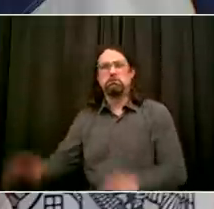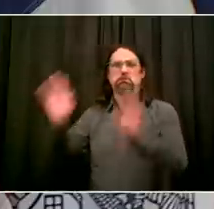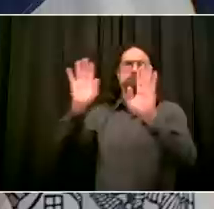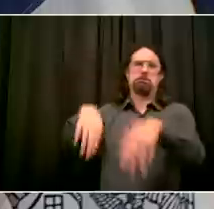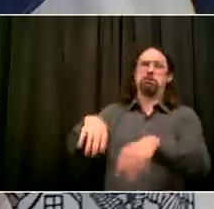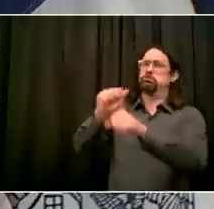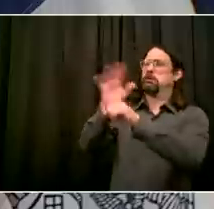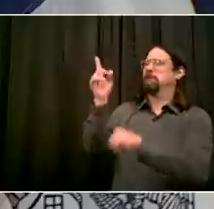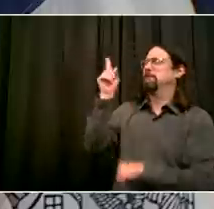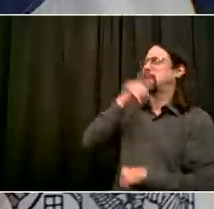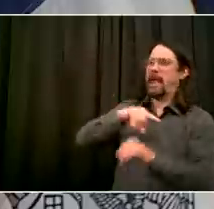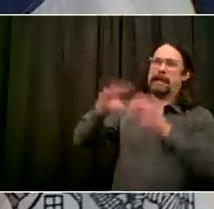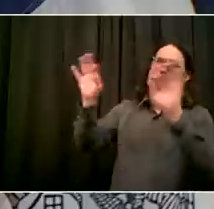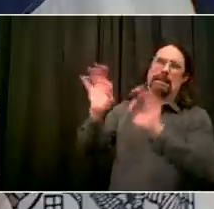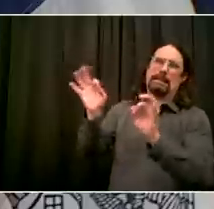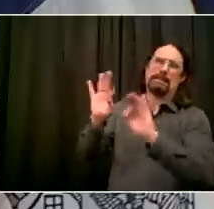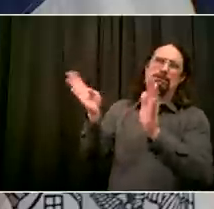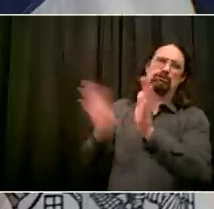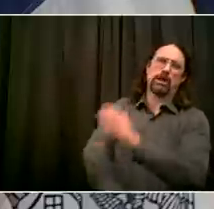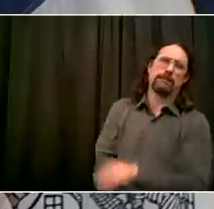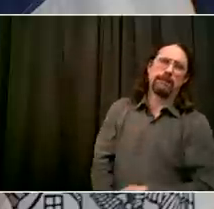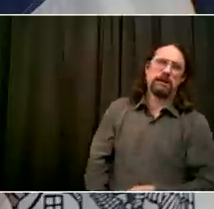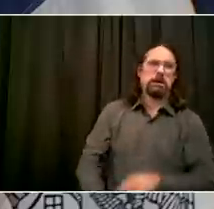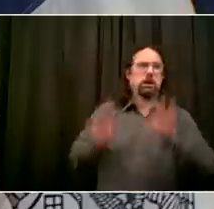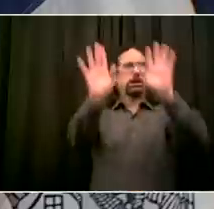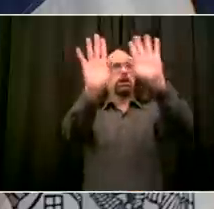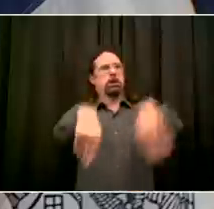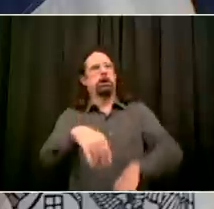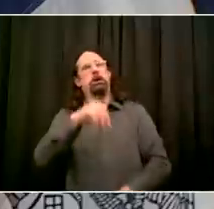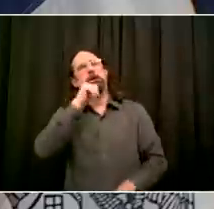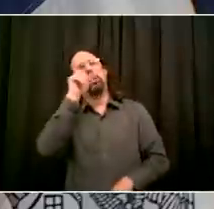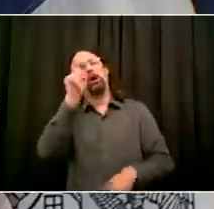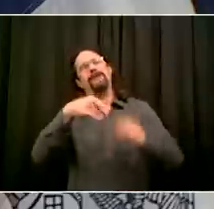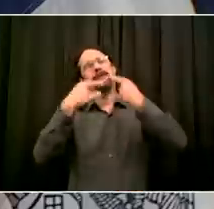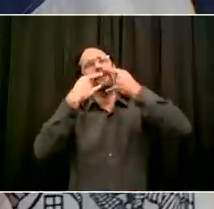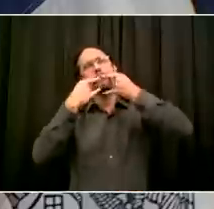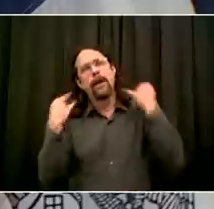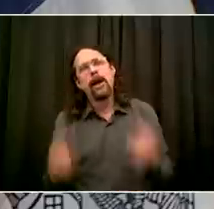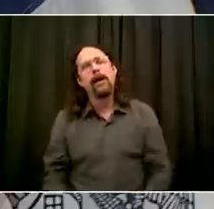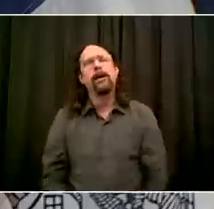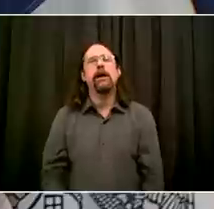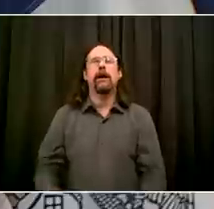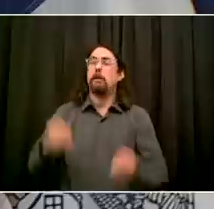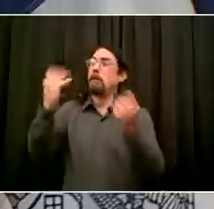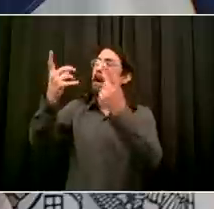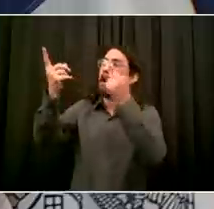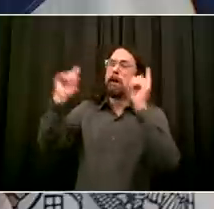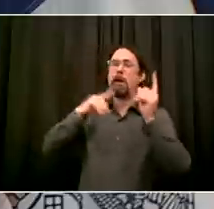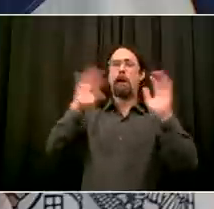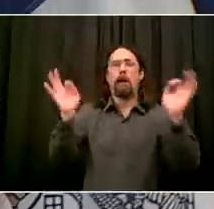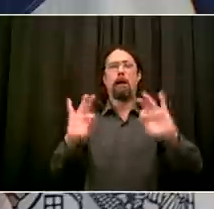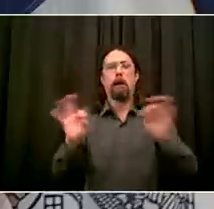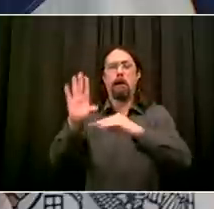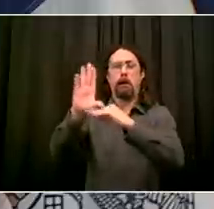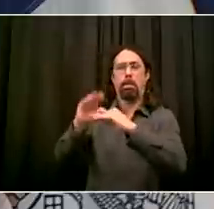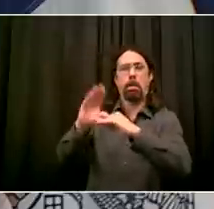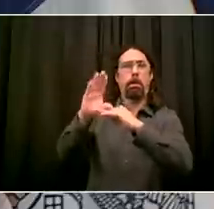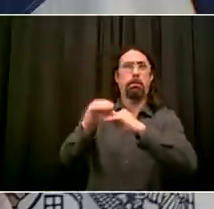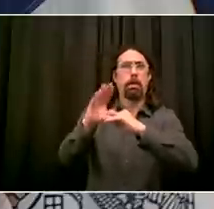a message that's very consistent with what our health leadership is saying, and everyone is working together to try and solve this problem.